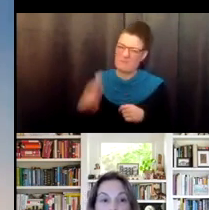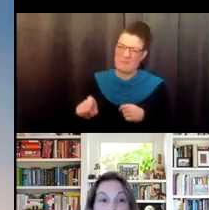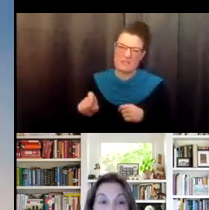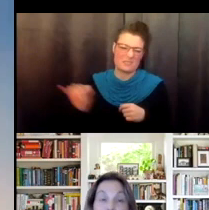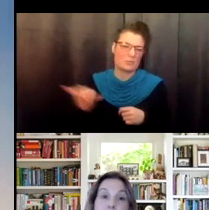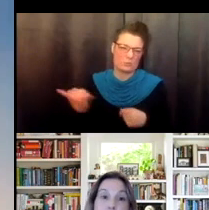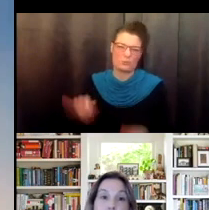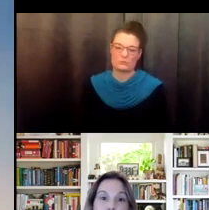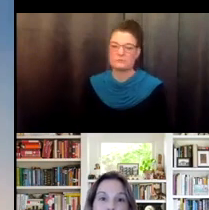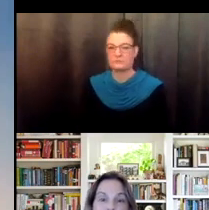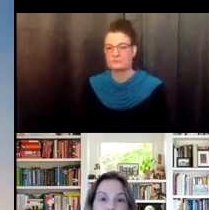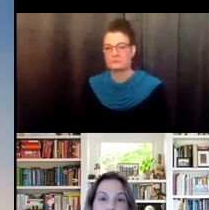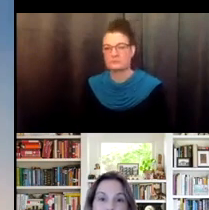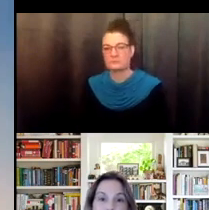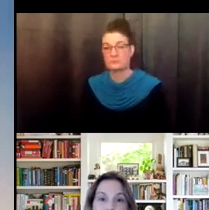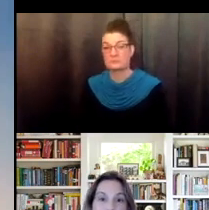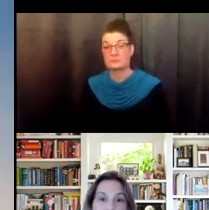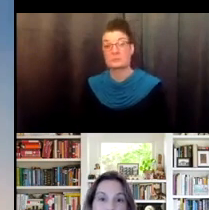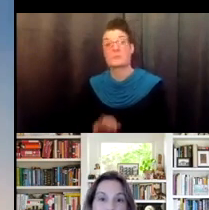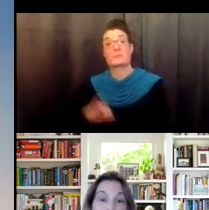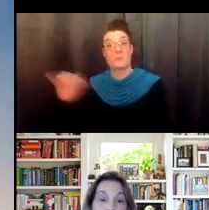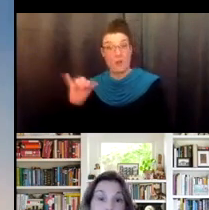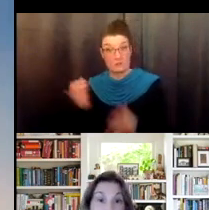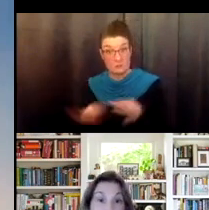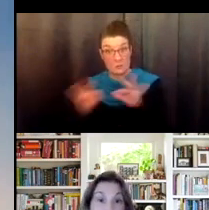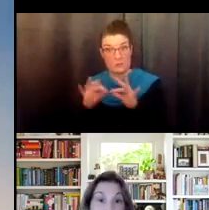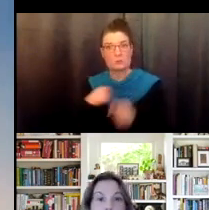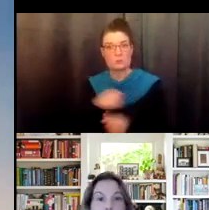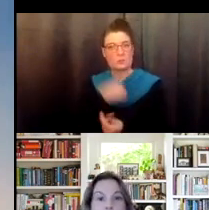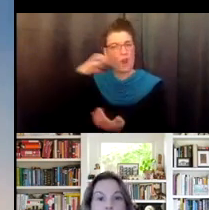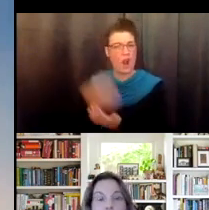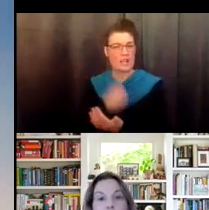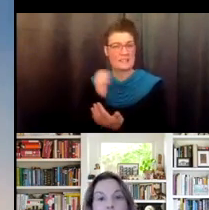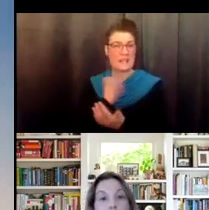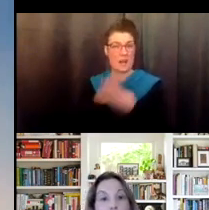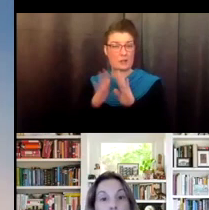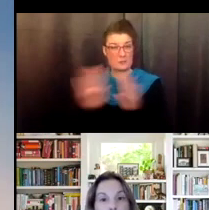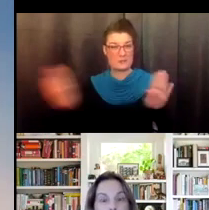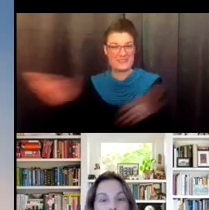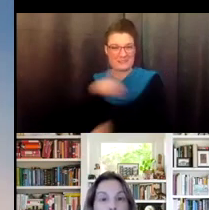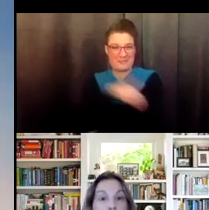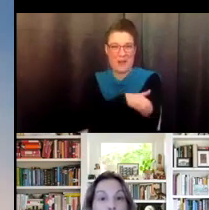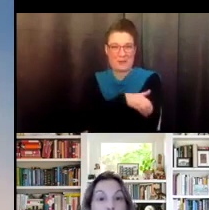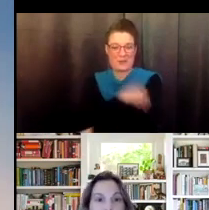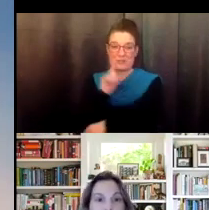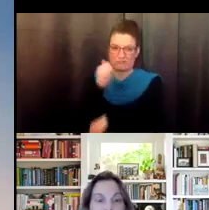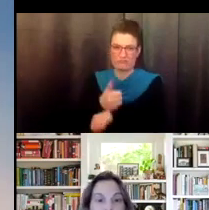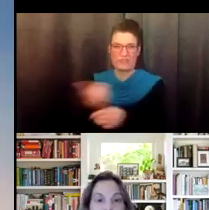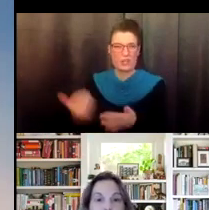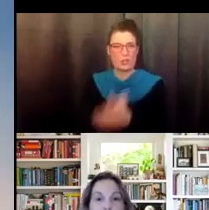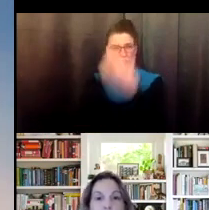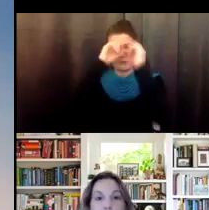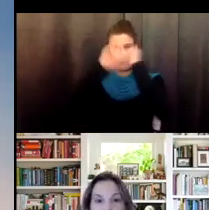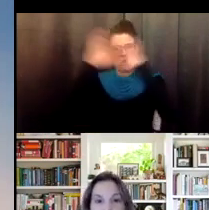What also is really important is that we are harnessing the power of our communities and really creating a new paradigm around how we solve